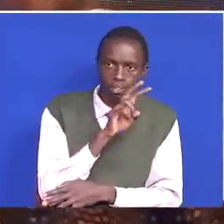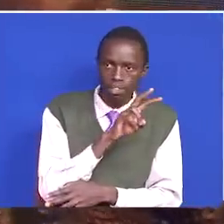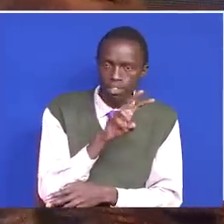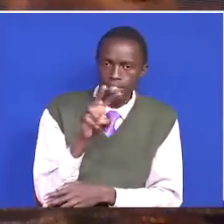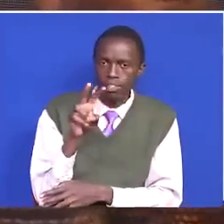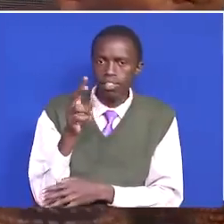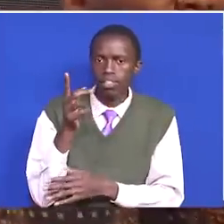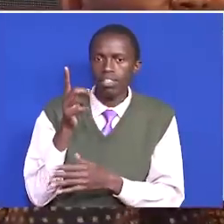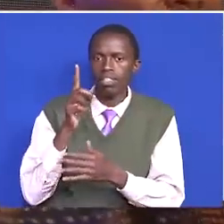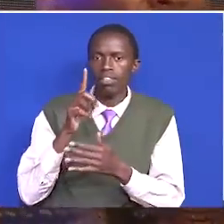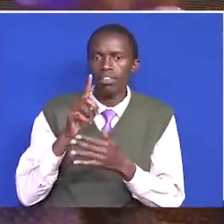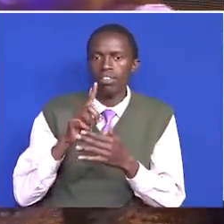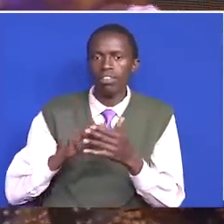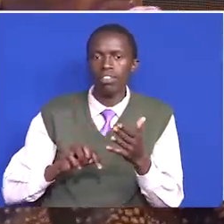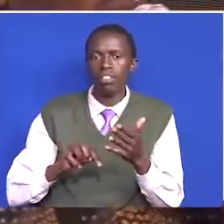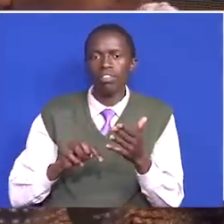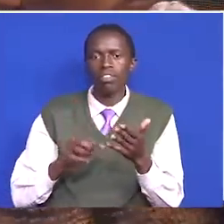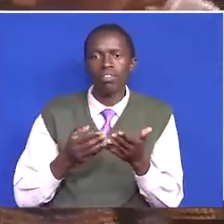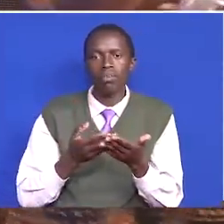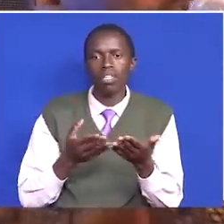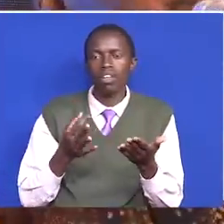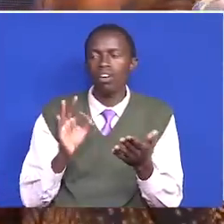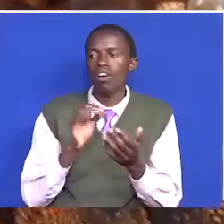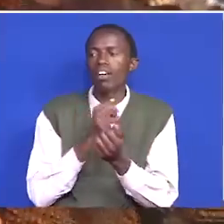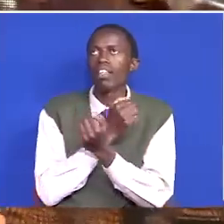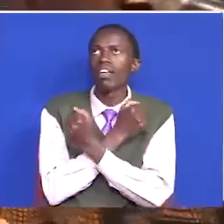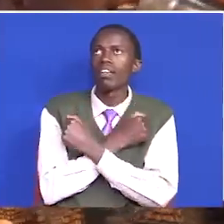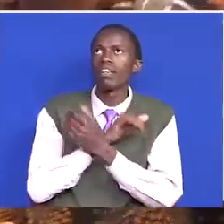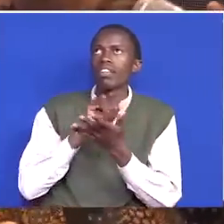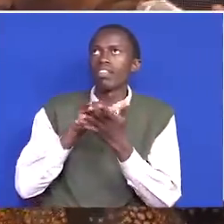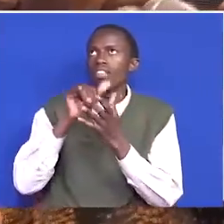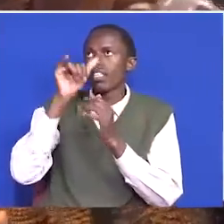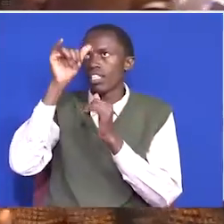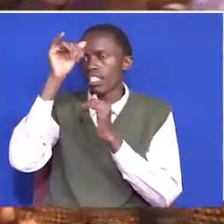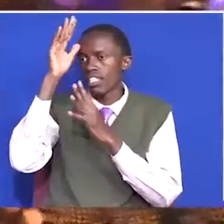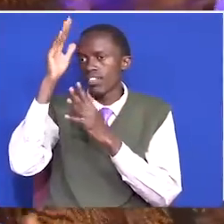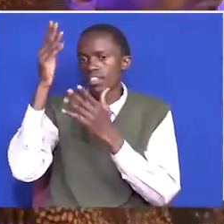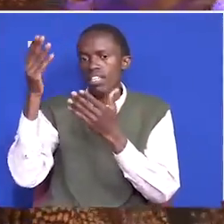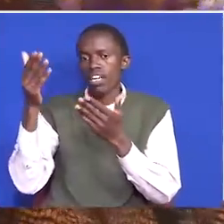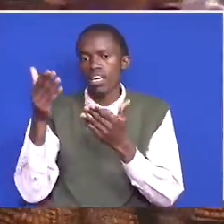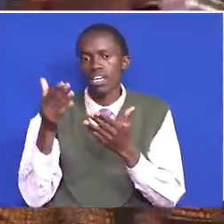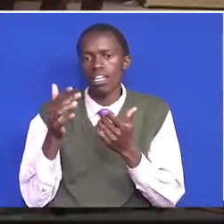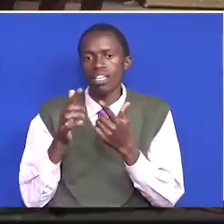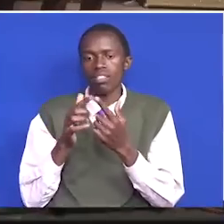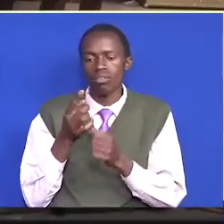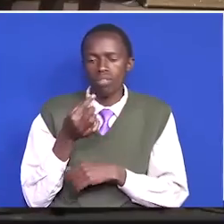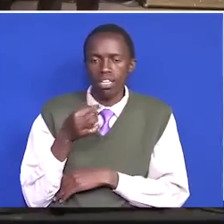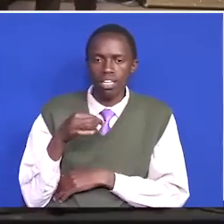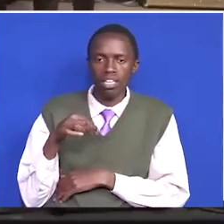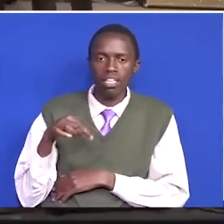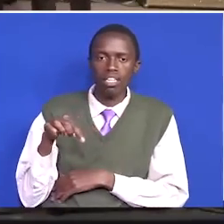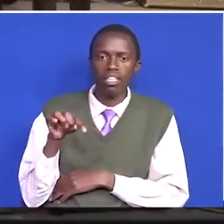Behold what manner of love the Father has given unto